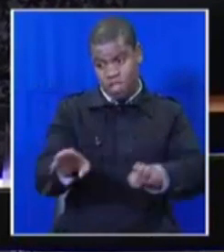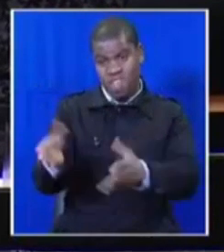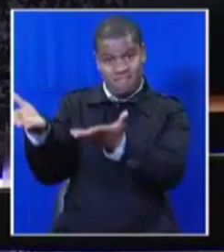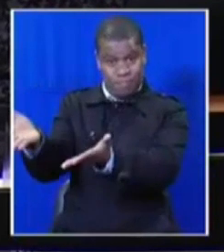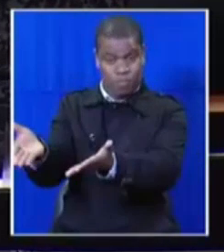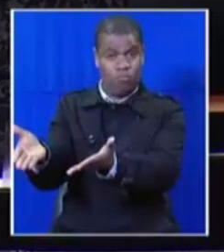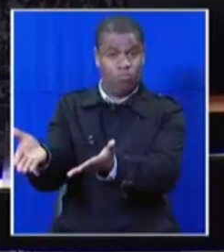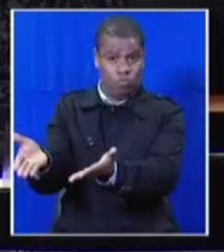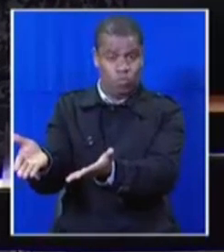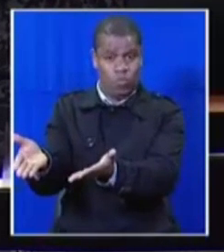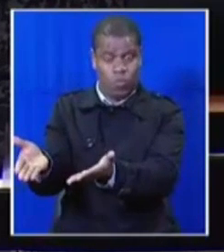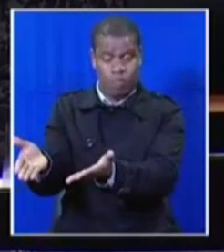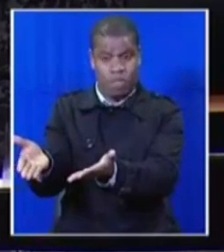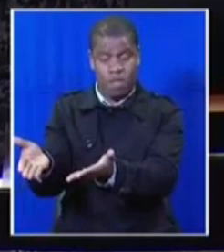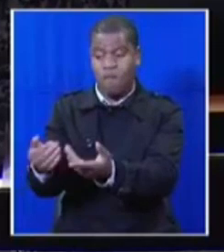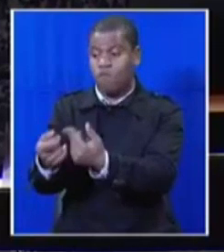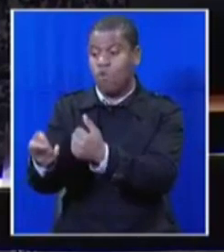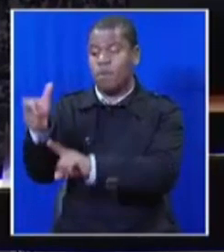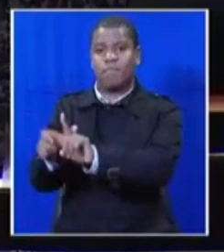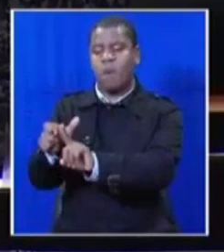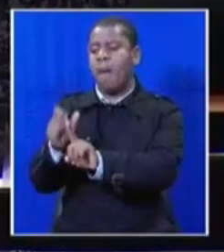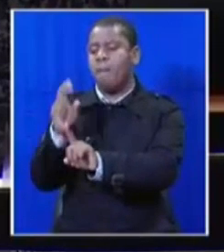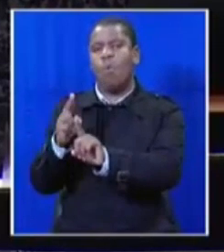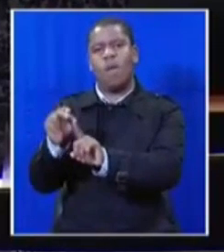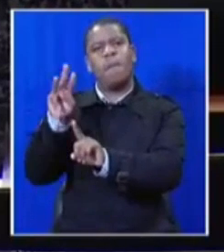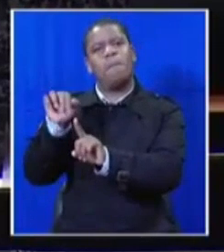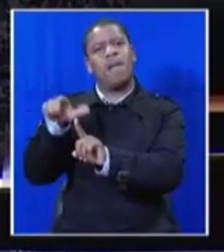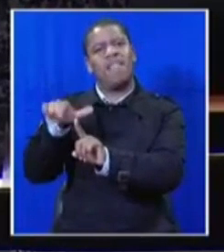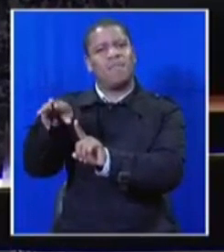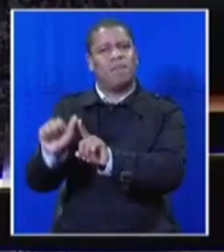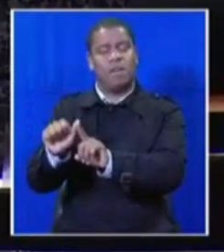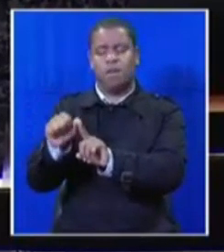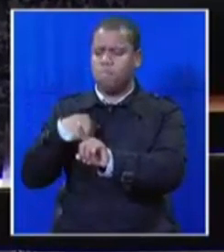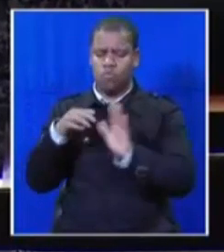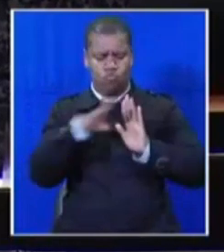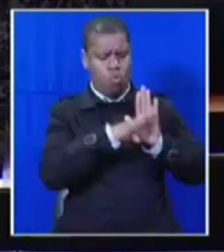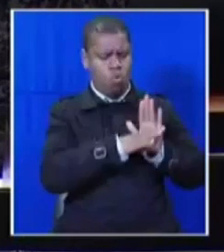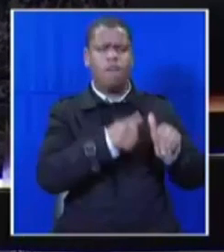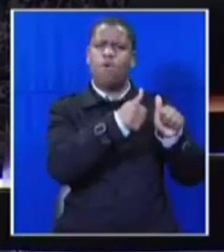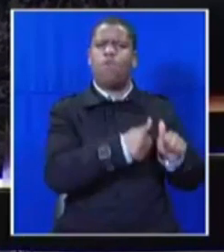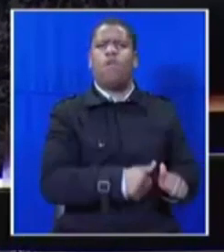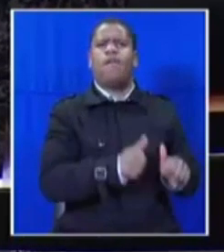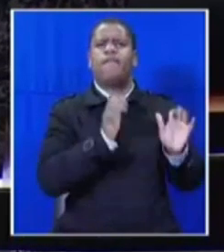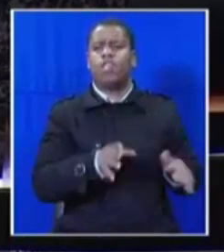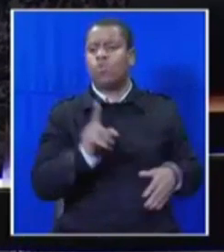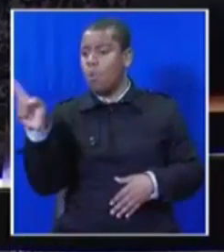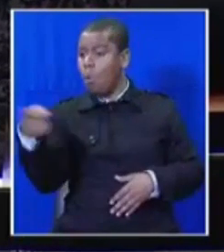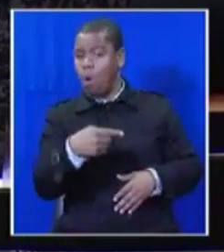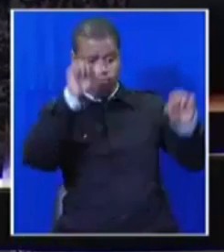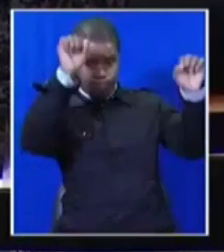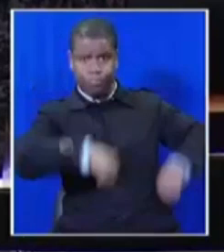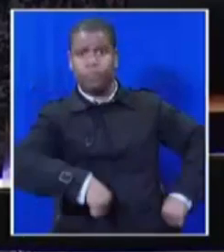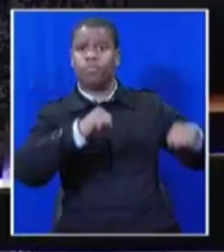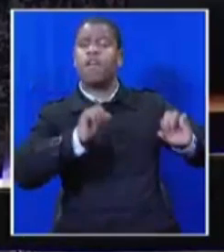displayed today by the Honourable Malema. And I have been following those rules that we've all adopted.